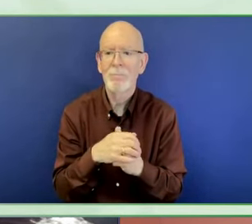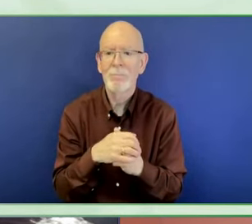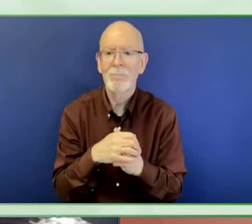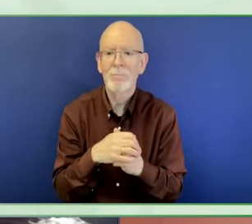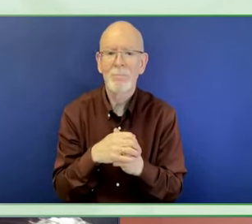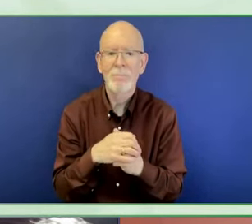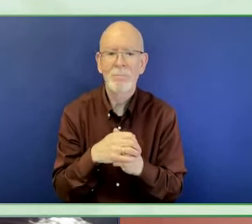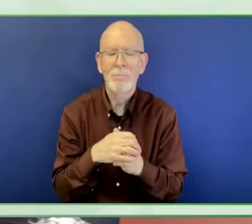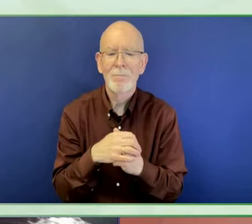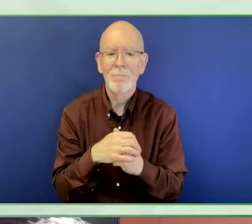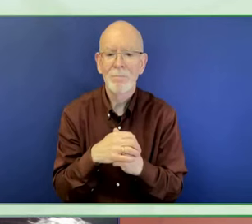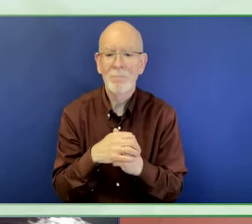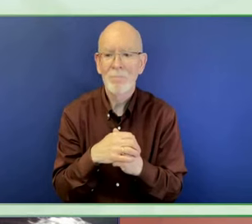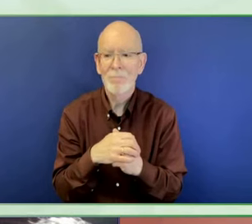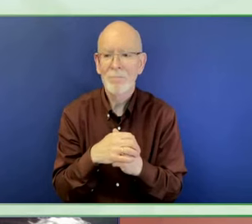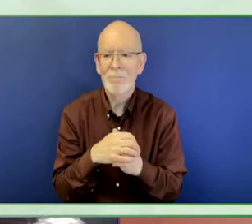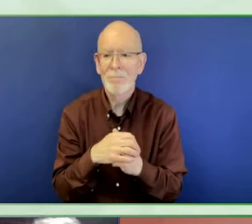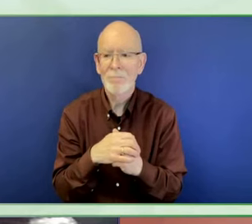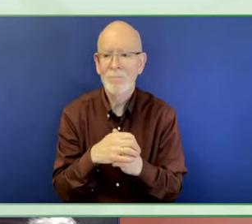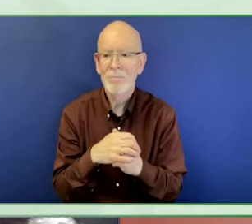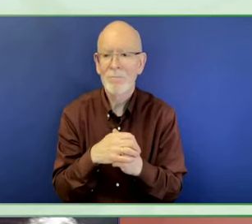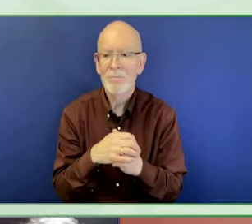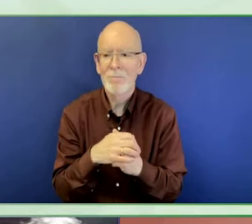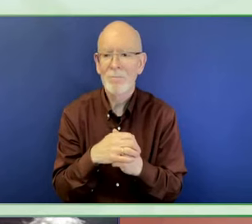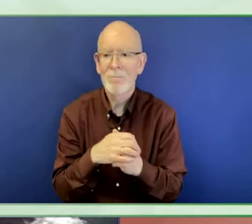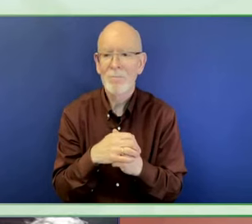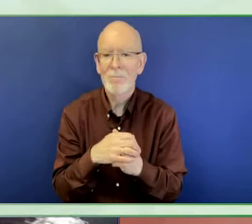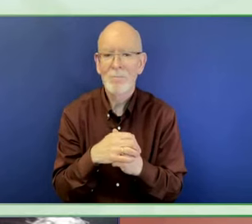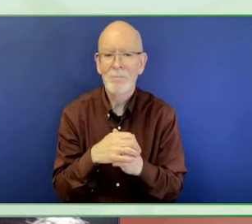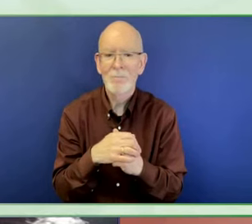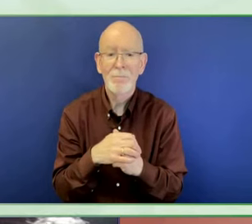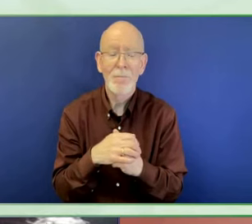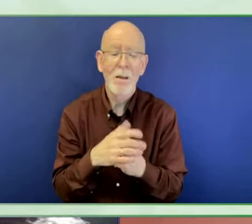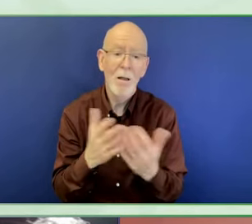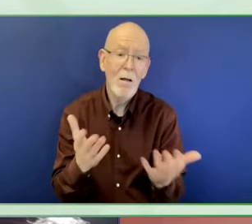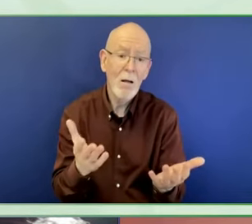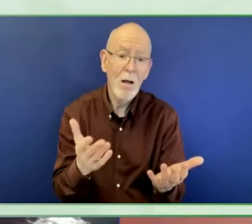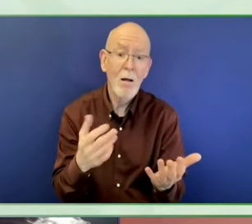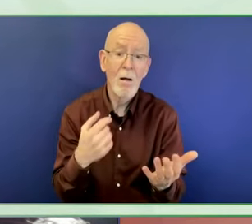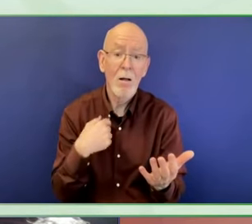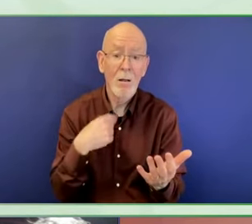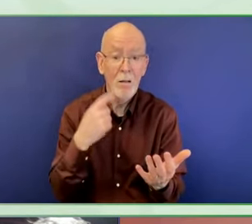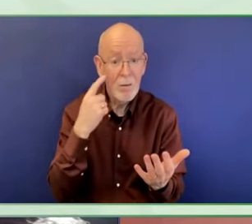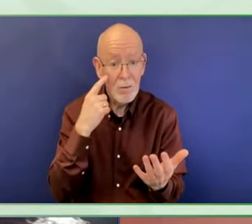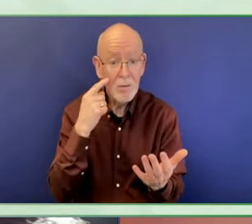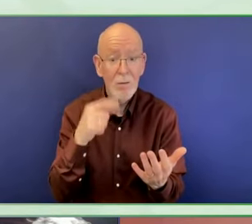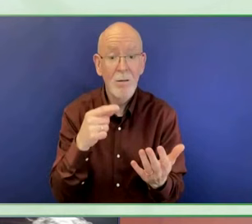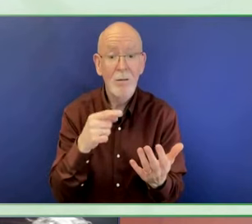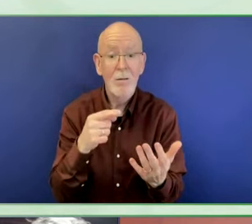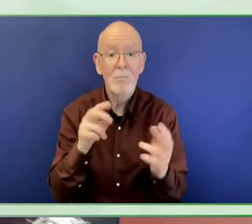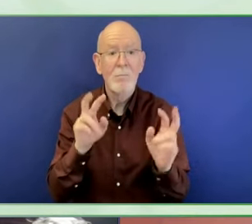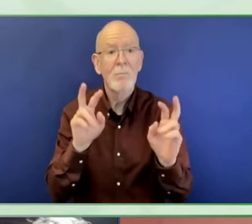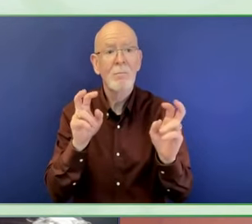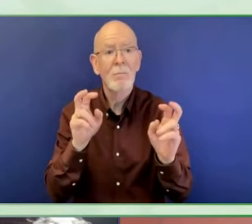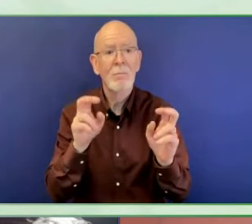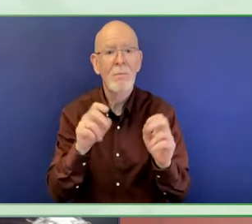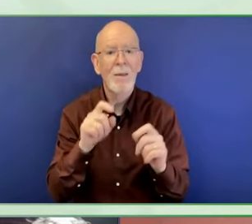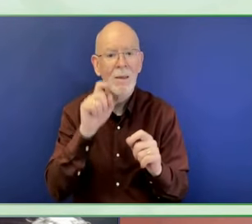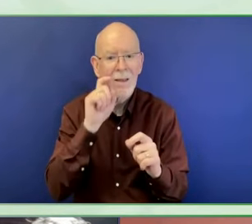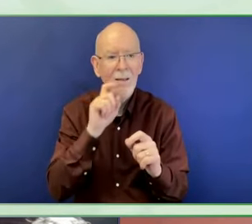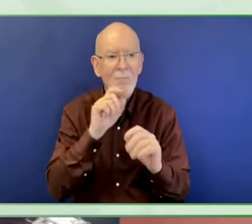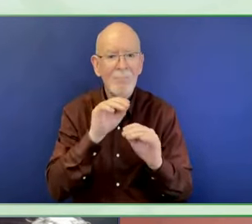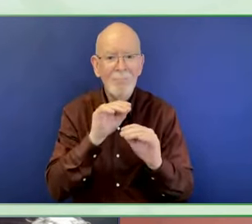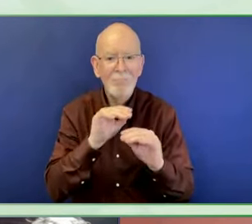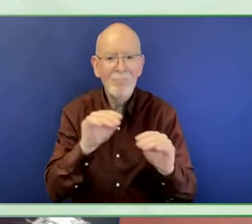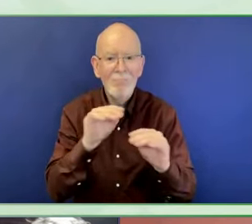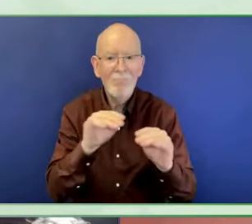to children with disability, especially female children with disability, I'm too particular about females with disability,